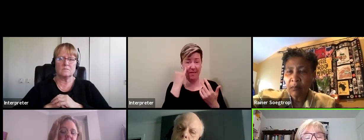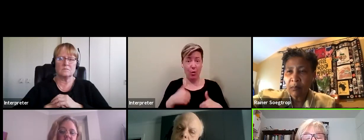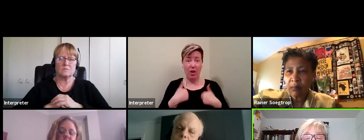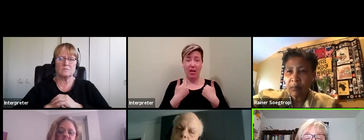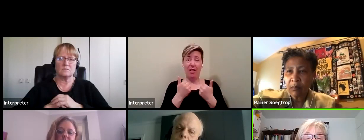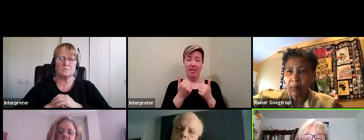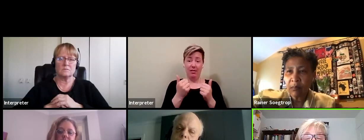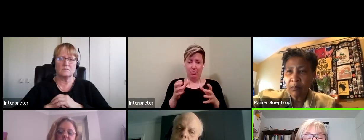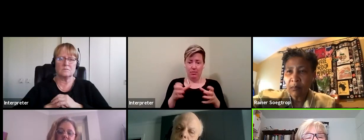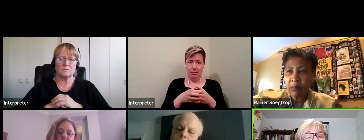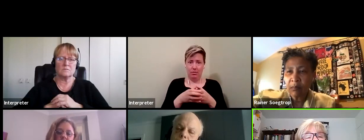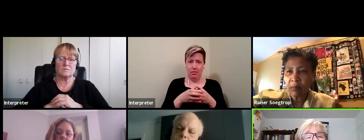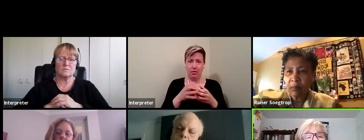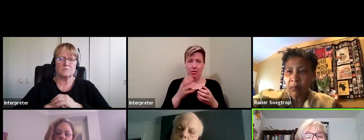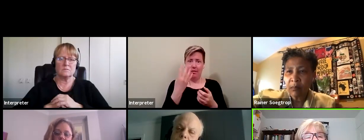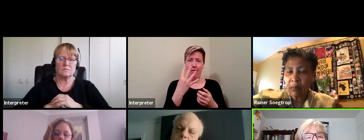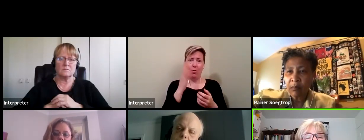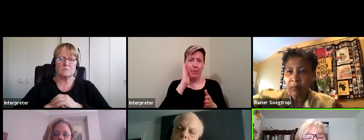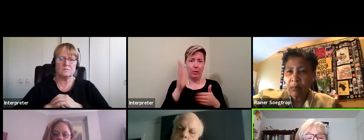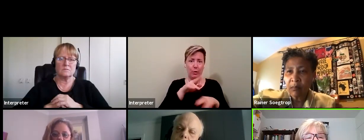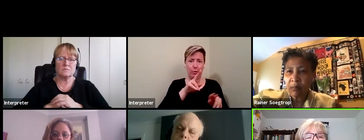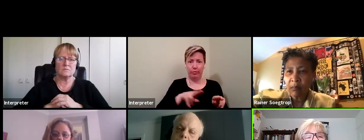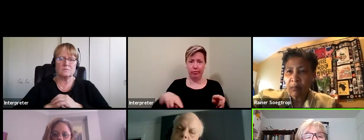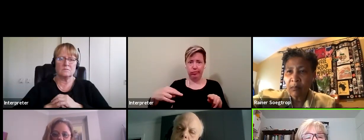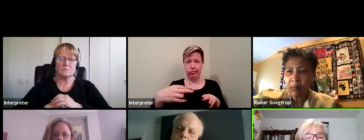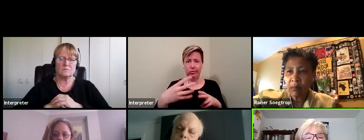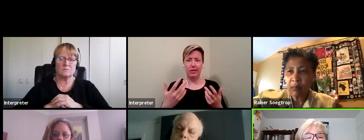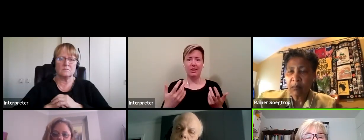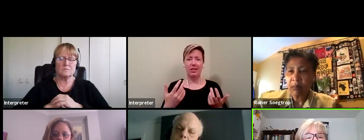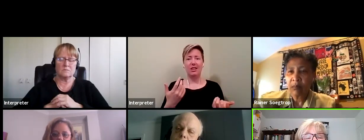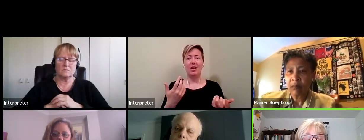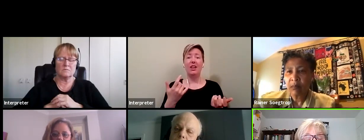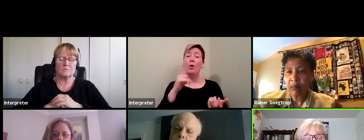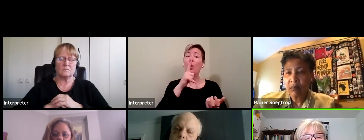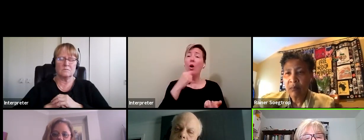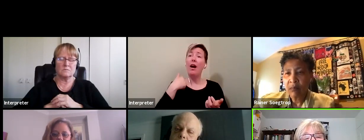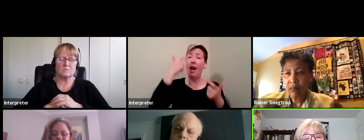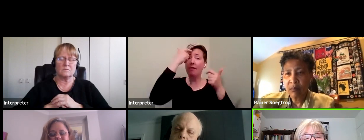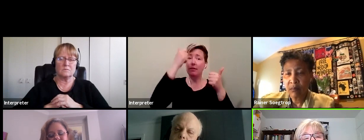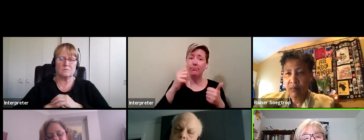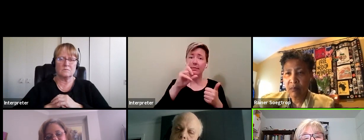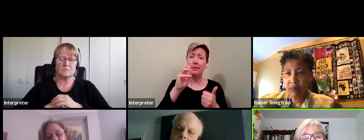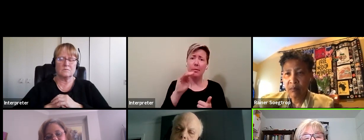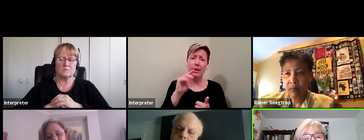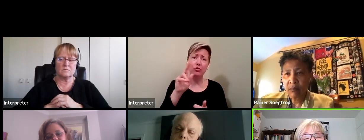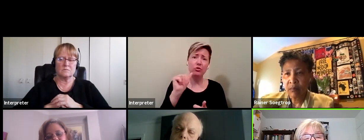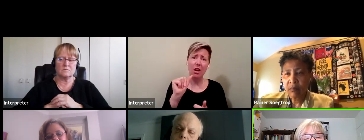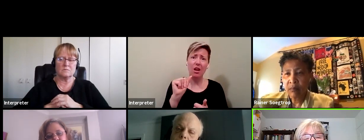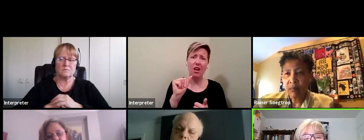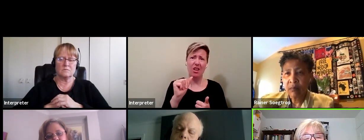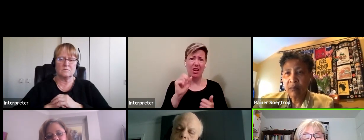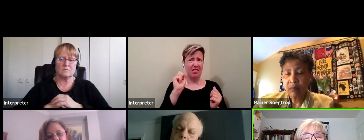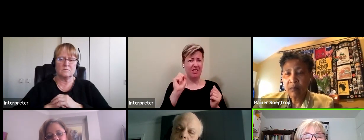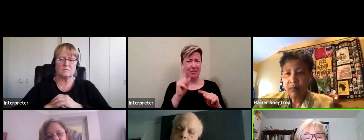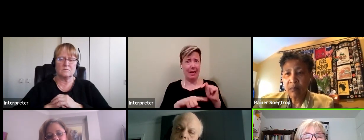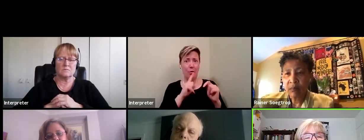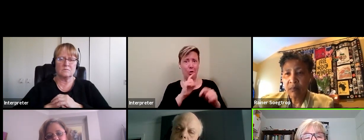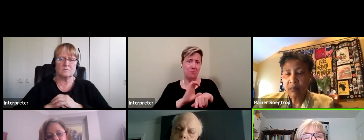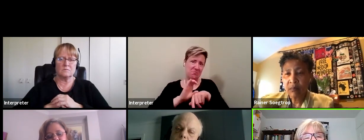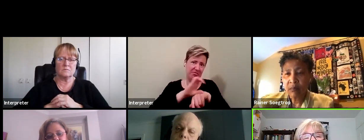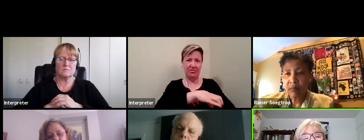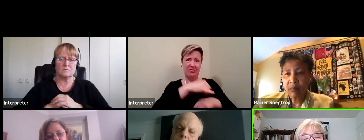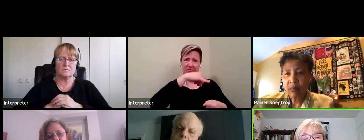impossible. People with dementia, you can't simply just sort of tie them to their bed and say, don't go anywhere. And so there has been very little